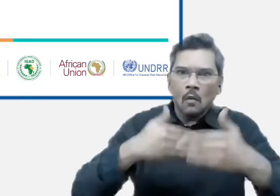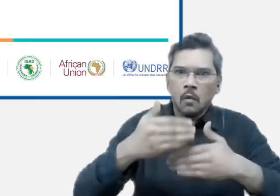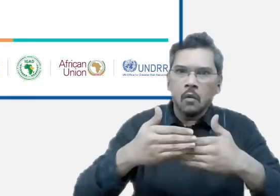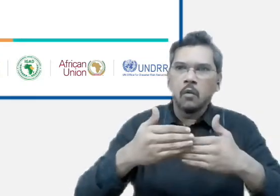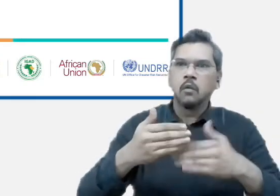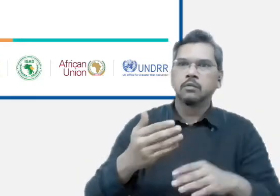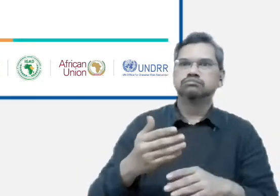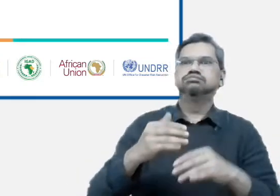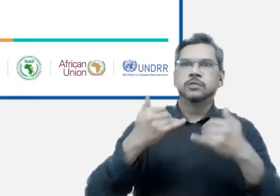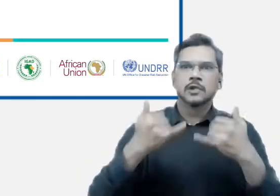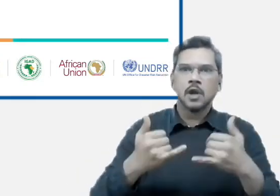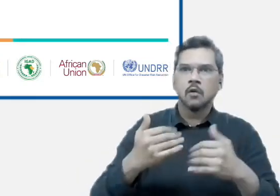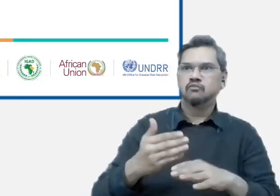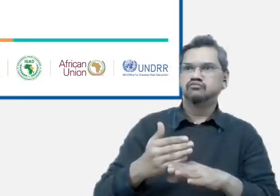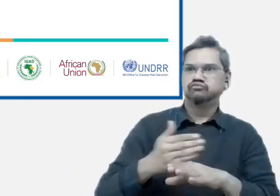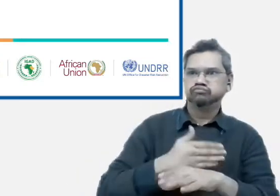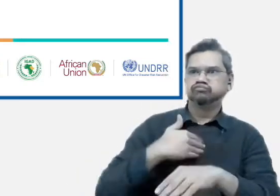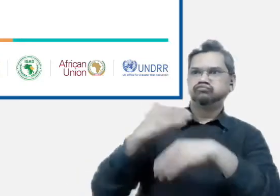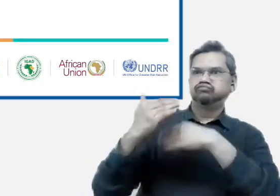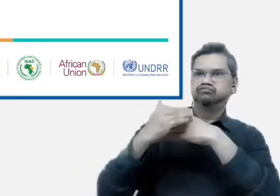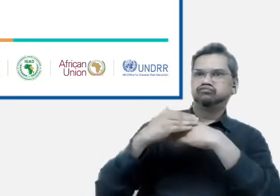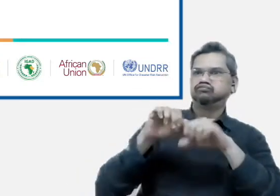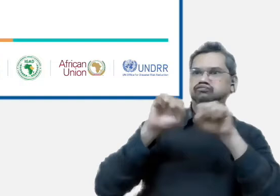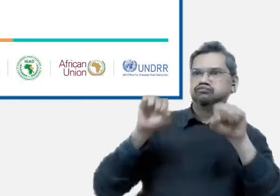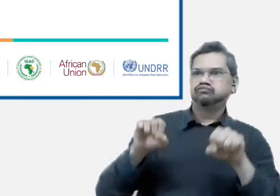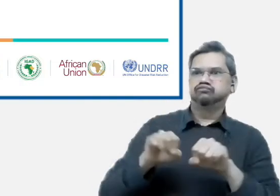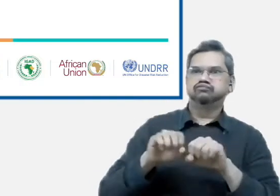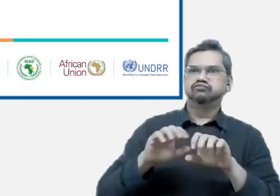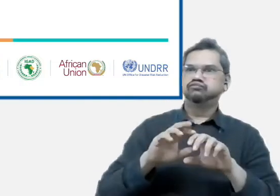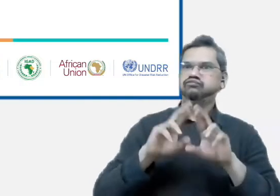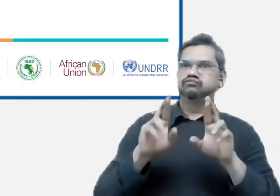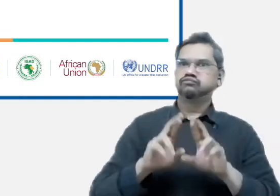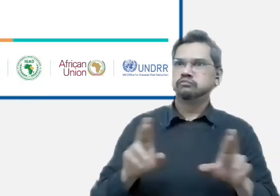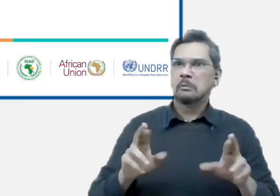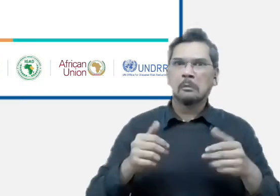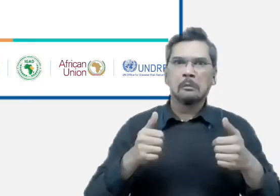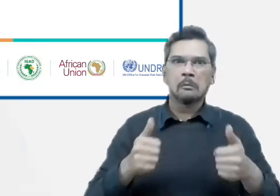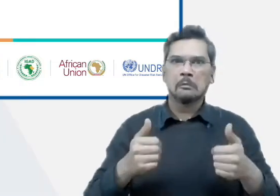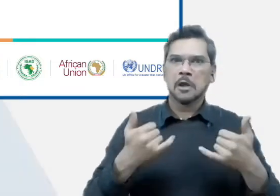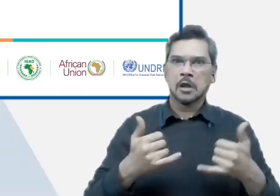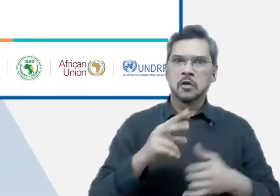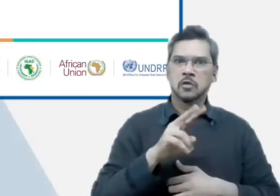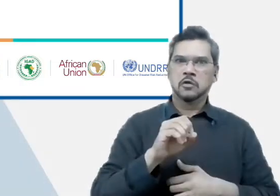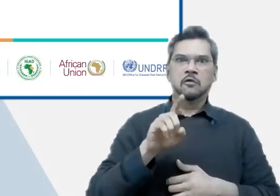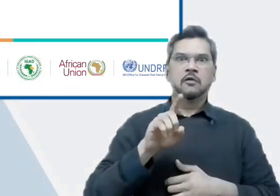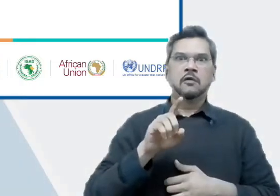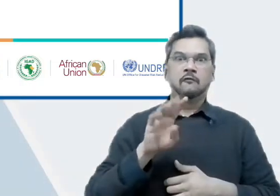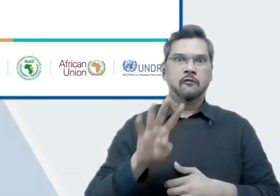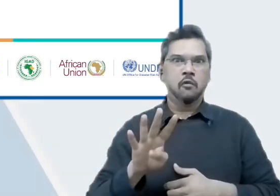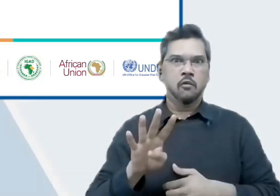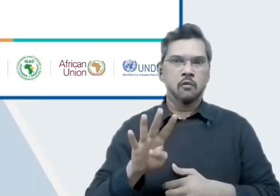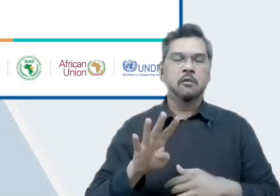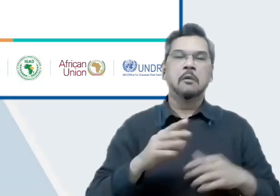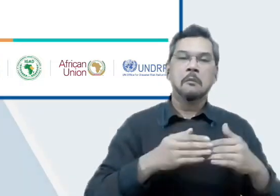2004 with the Africa Regional Strategy for Disaster Risk Reduction. And today, we have the Program of Action